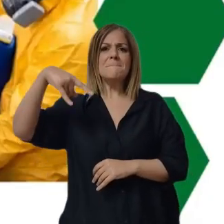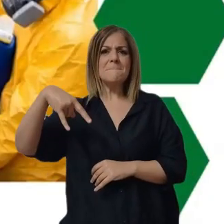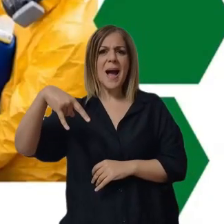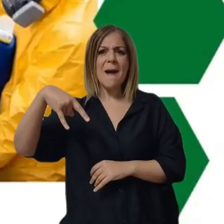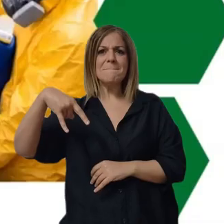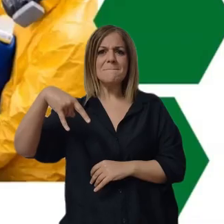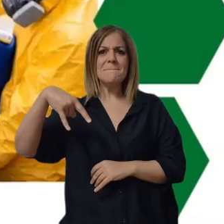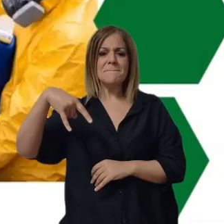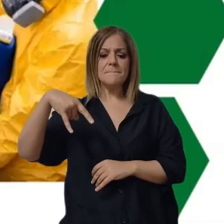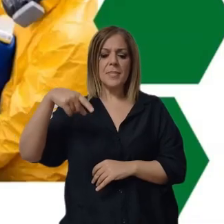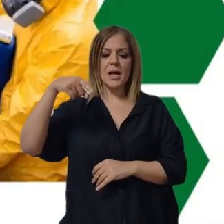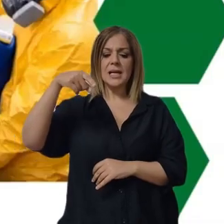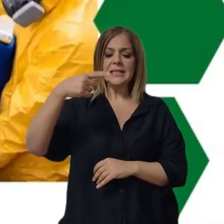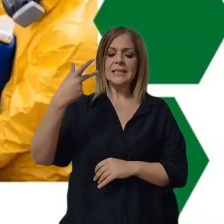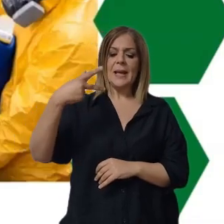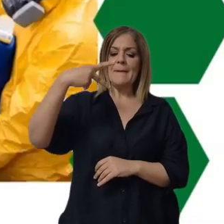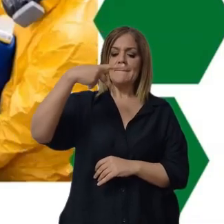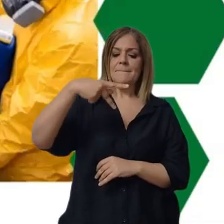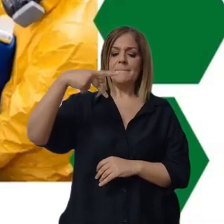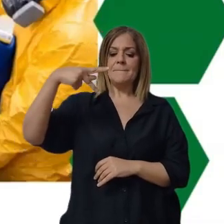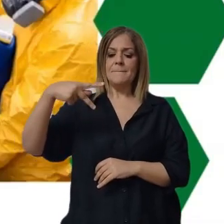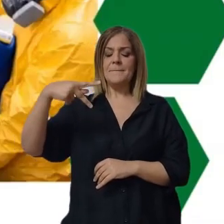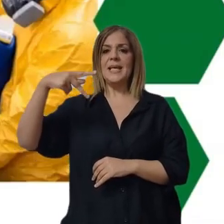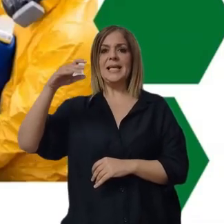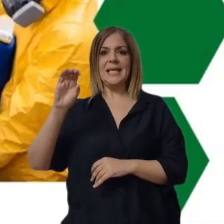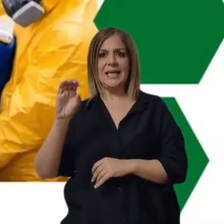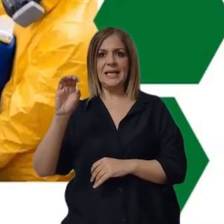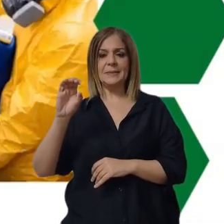now talk about PPE, as we